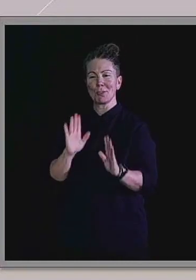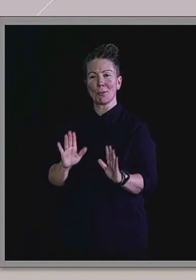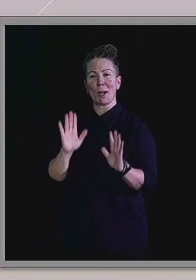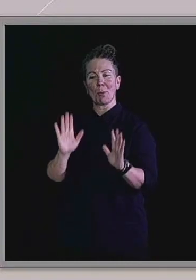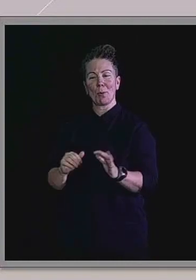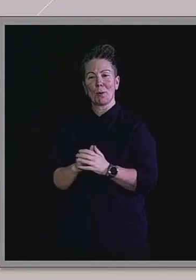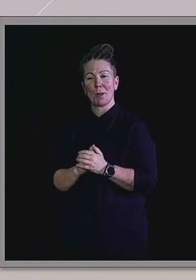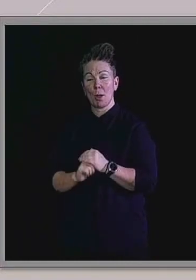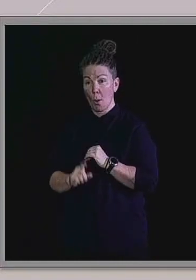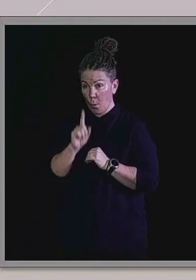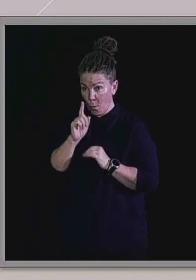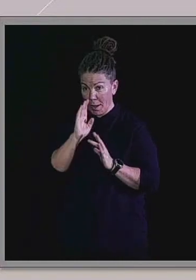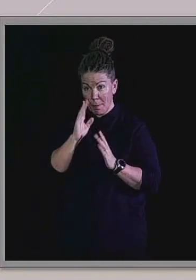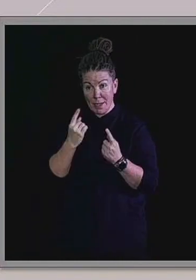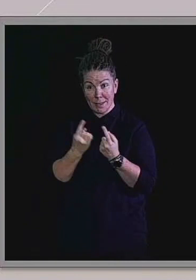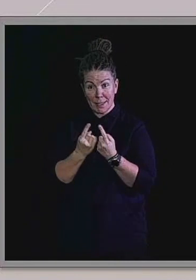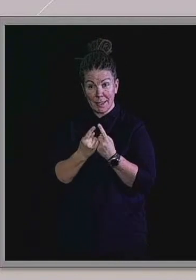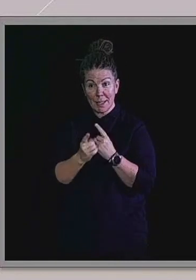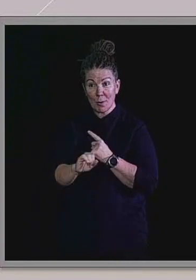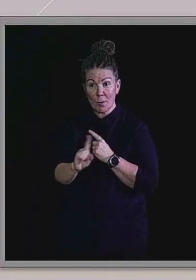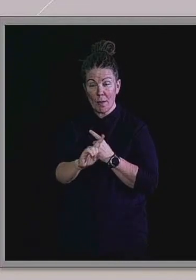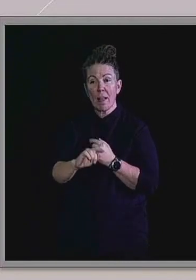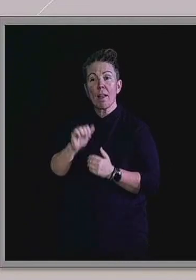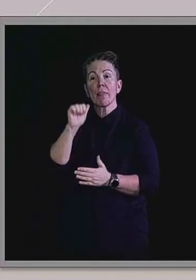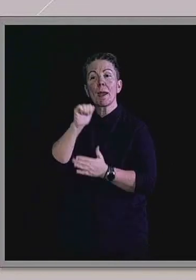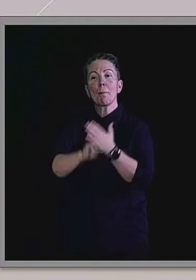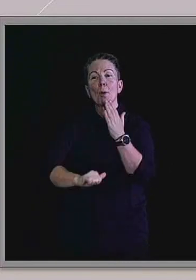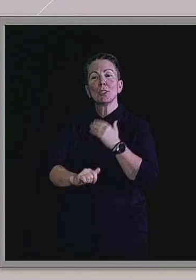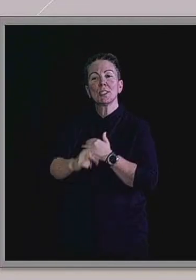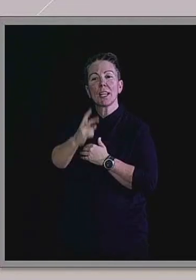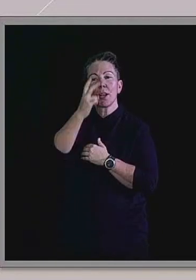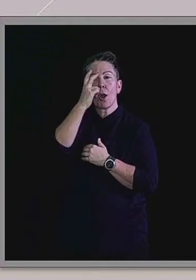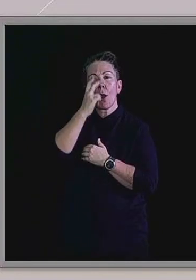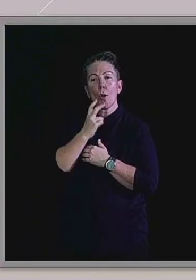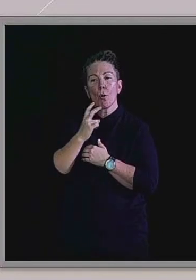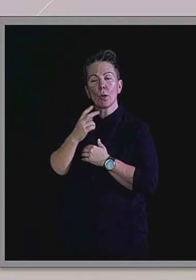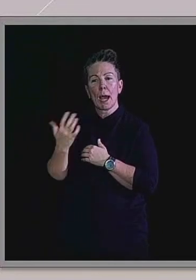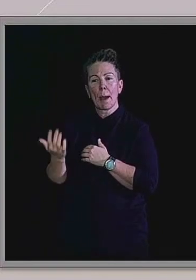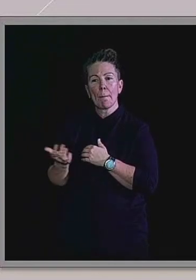they've done is they purchased this old